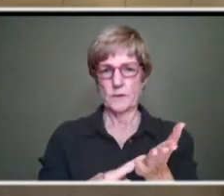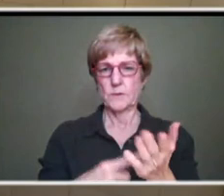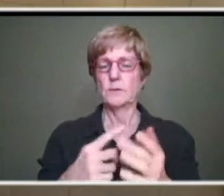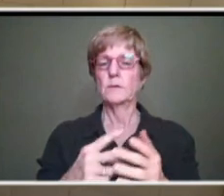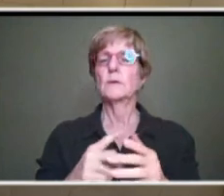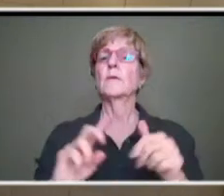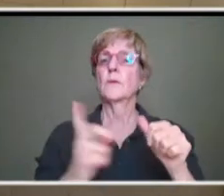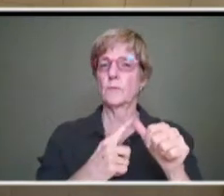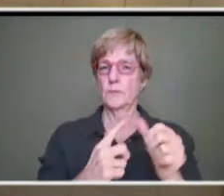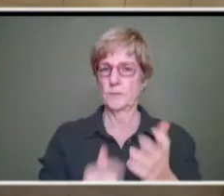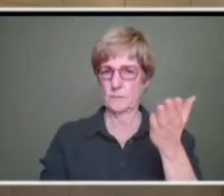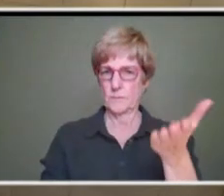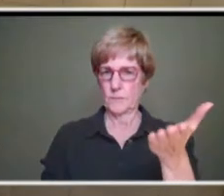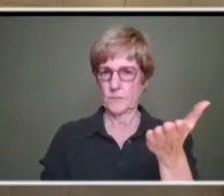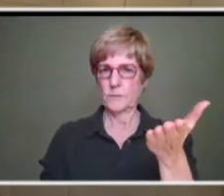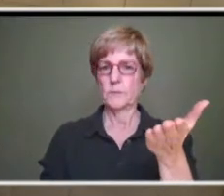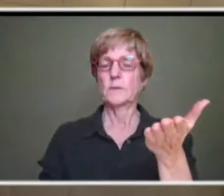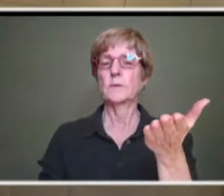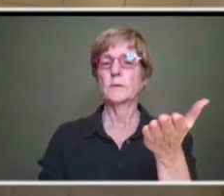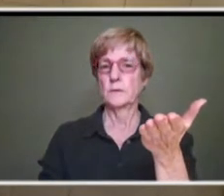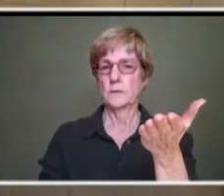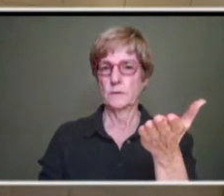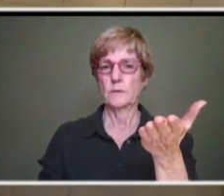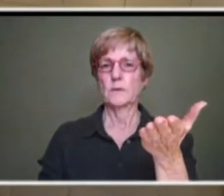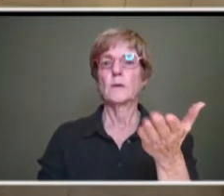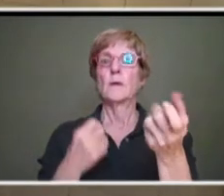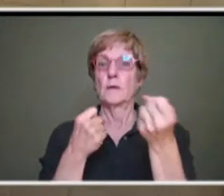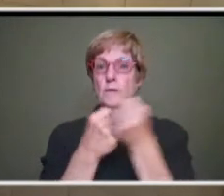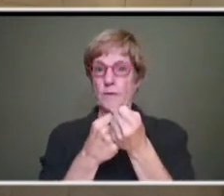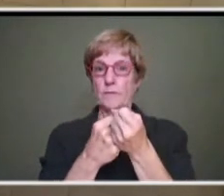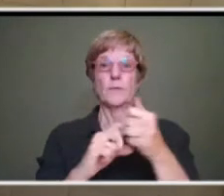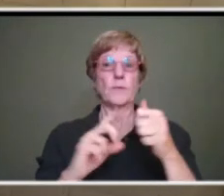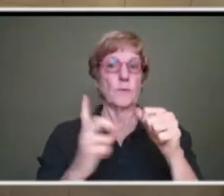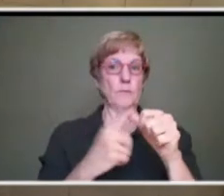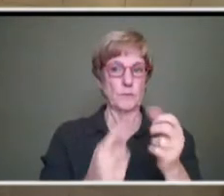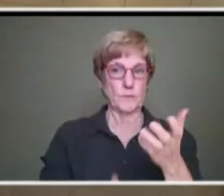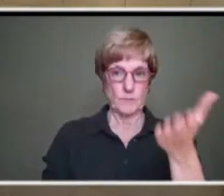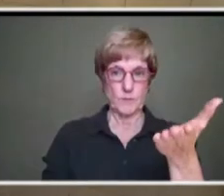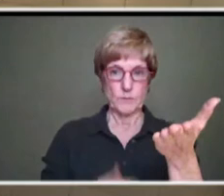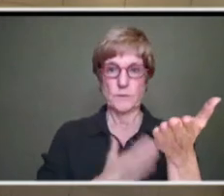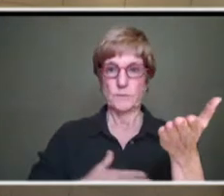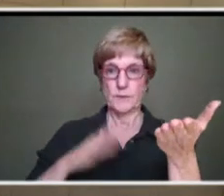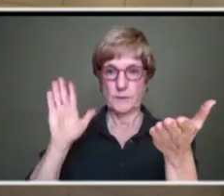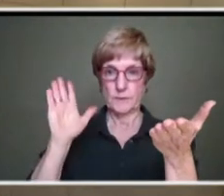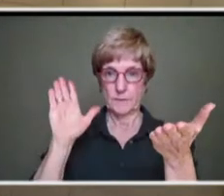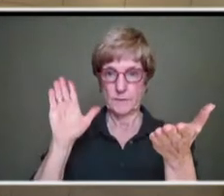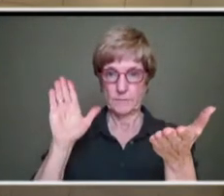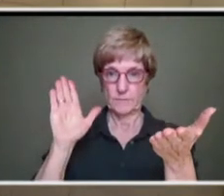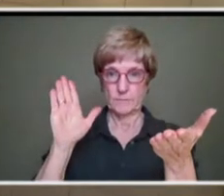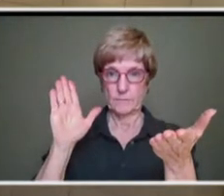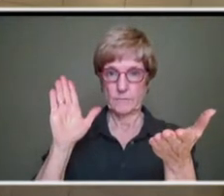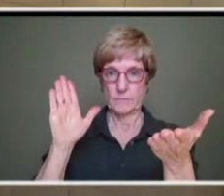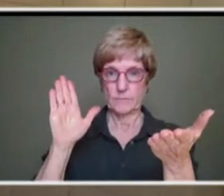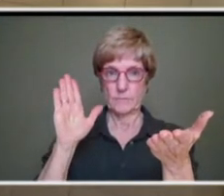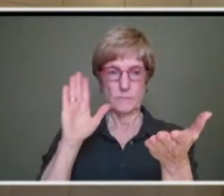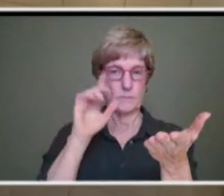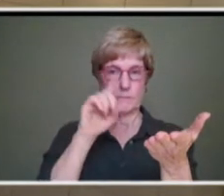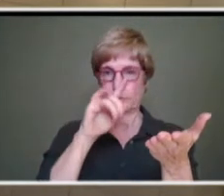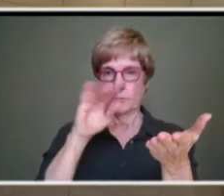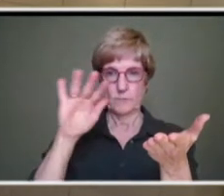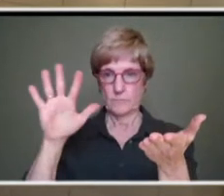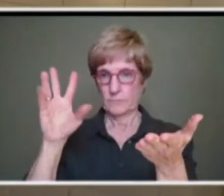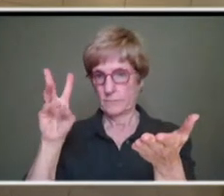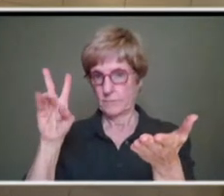motion uh will be all in favor of the original motion please raise your hand one two three four five